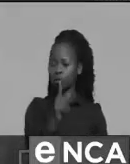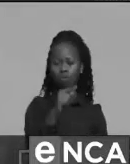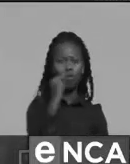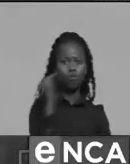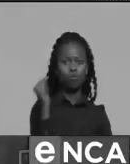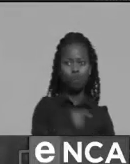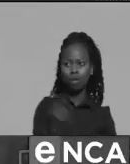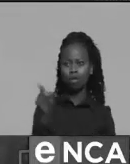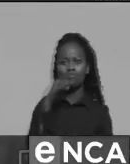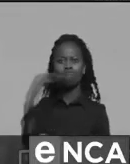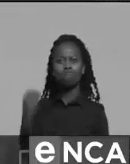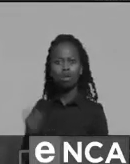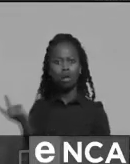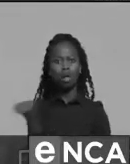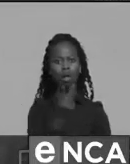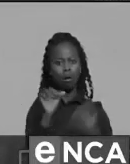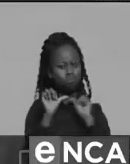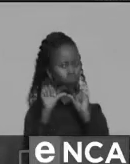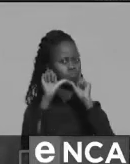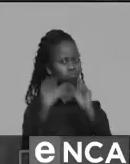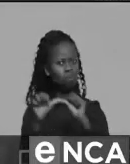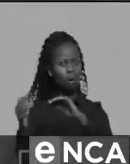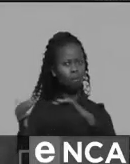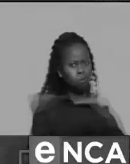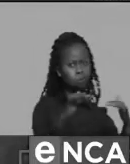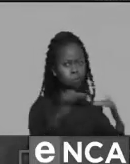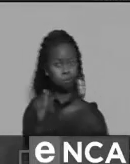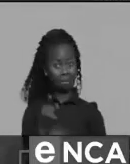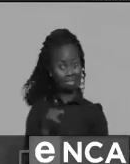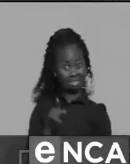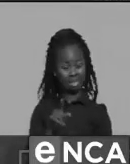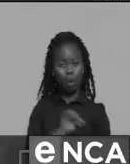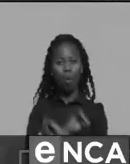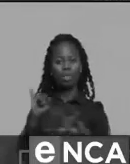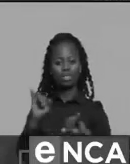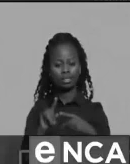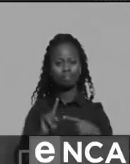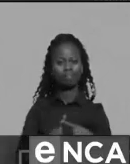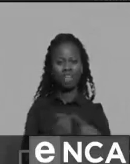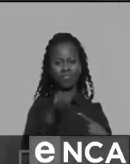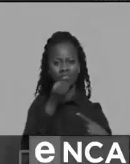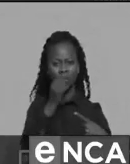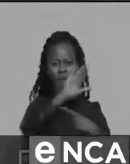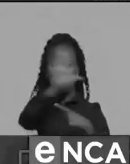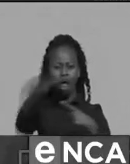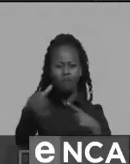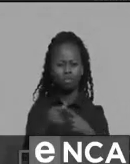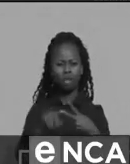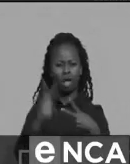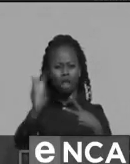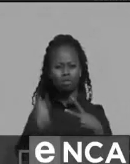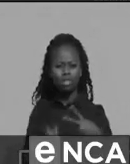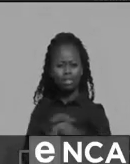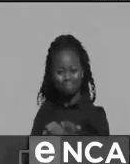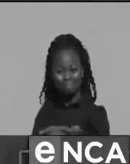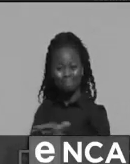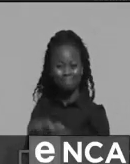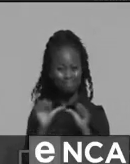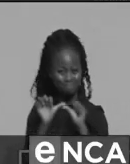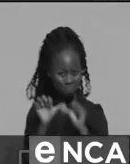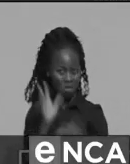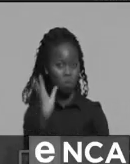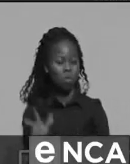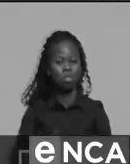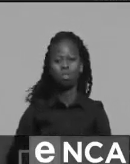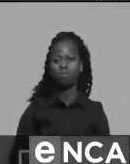you a general idea of the factors that can affect the value of the rand. As we conclude our exploration of the weakening South African rand, we gain